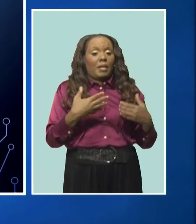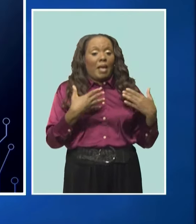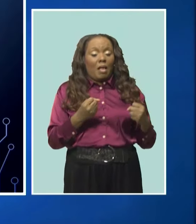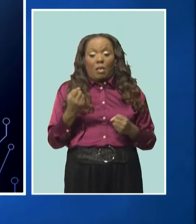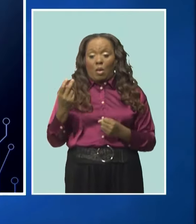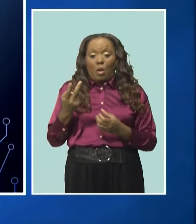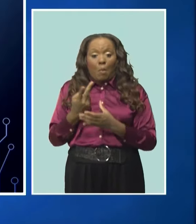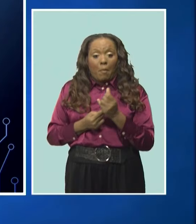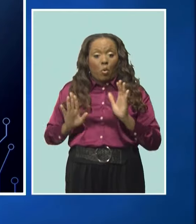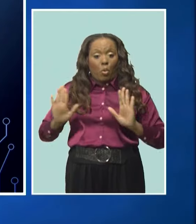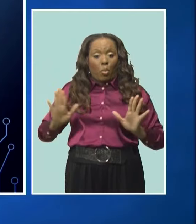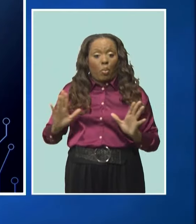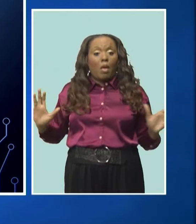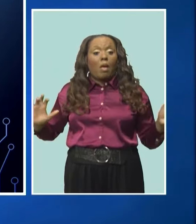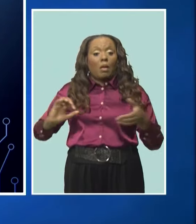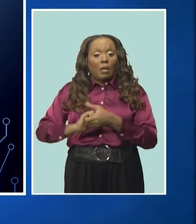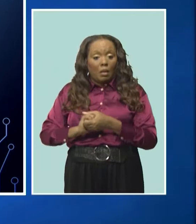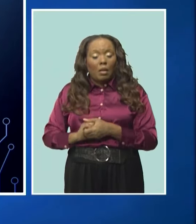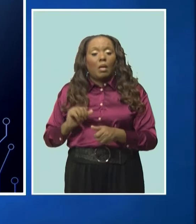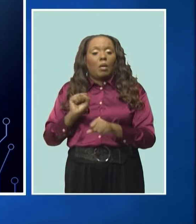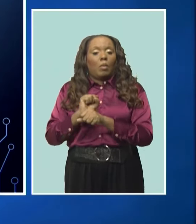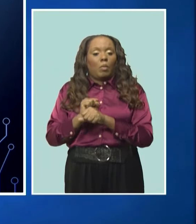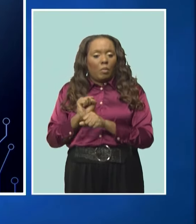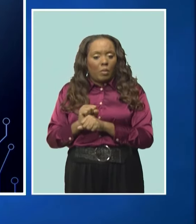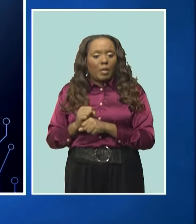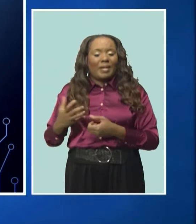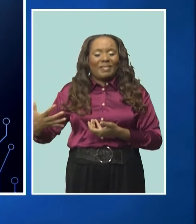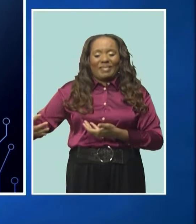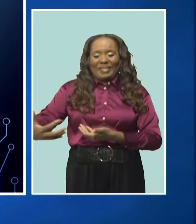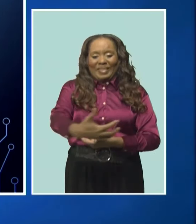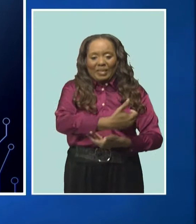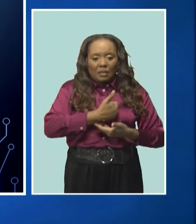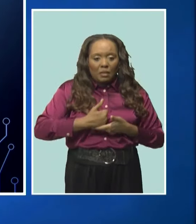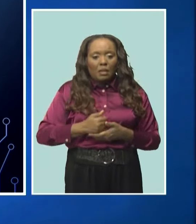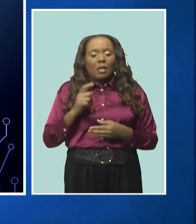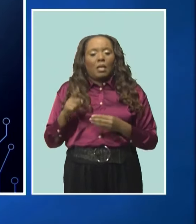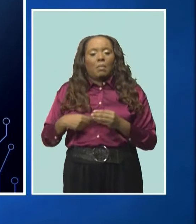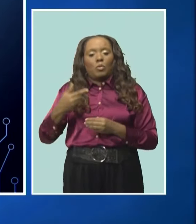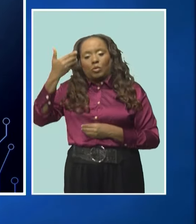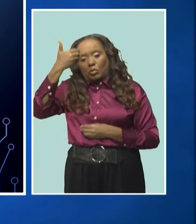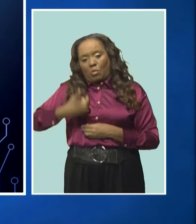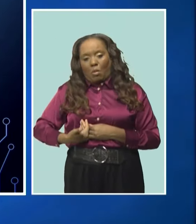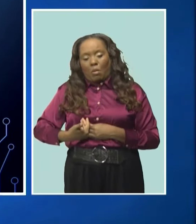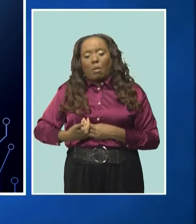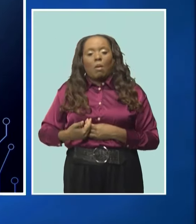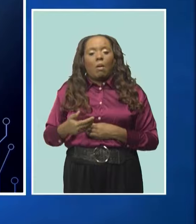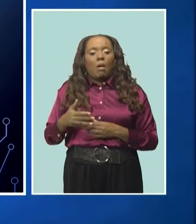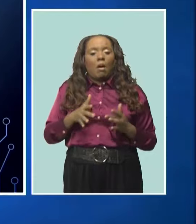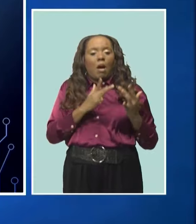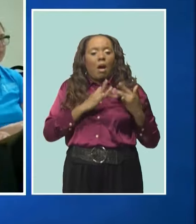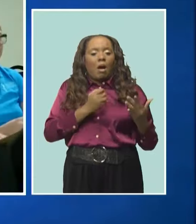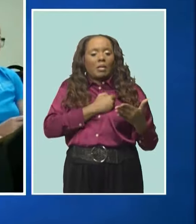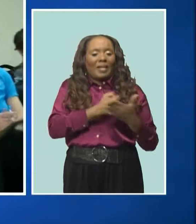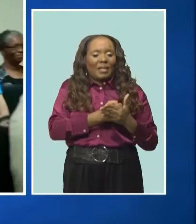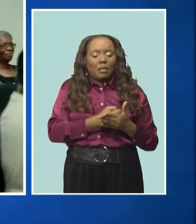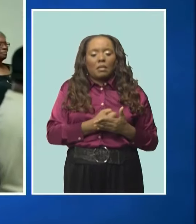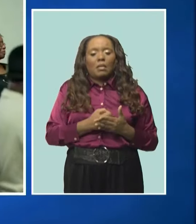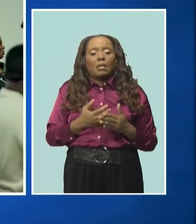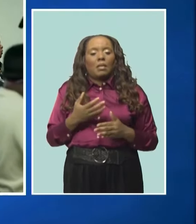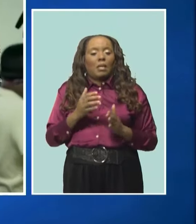a population-based multi-NCD registry to collect data on strokes, heart attacks and cancer